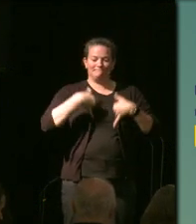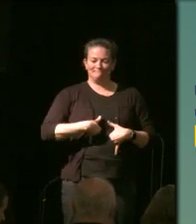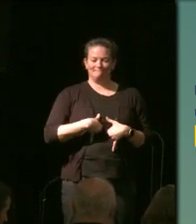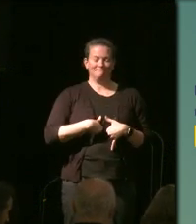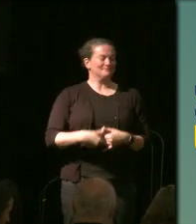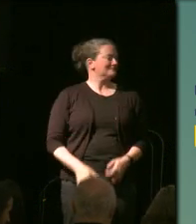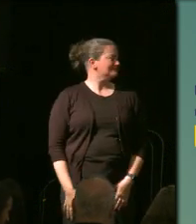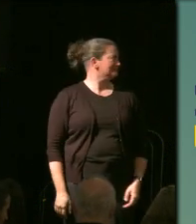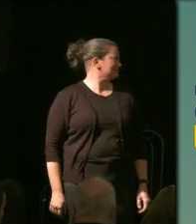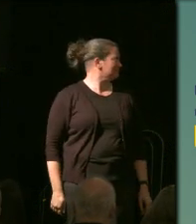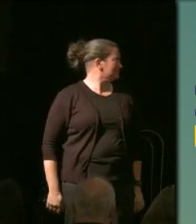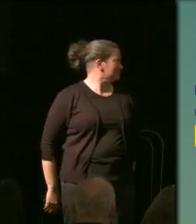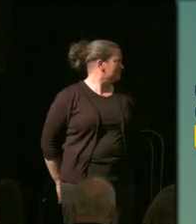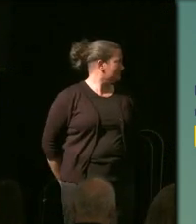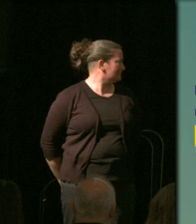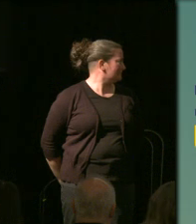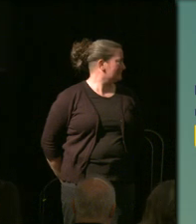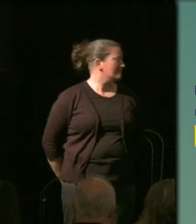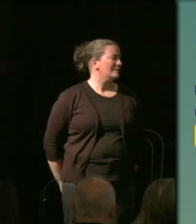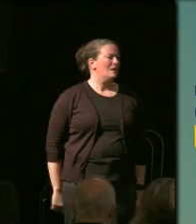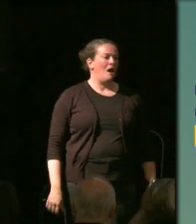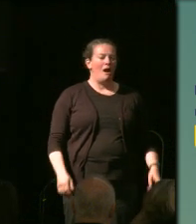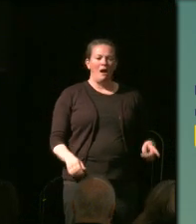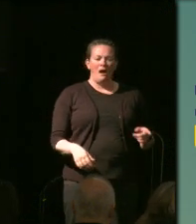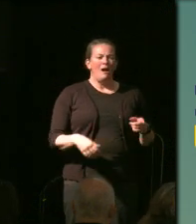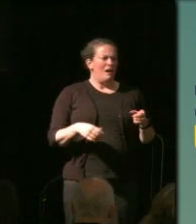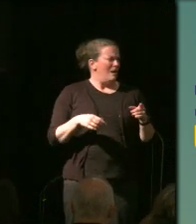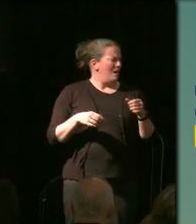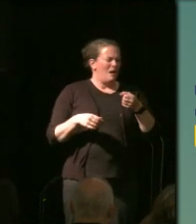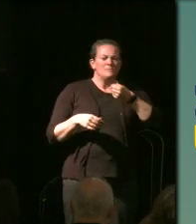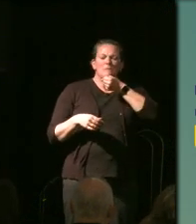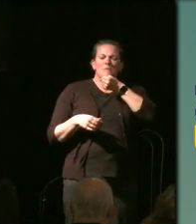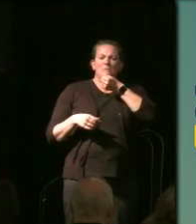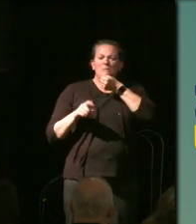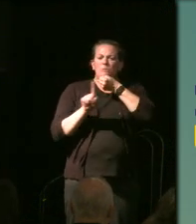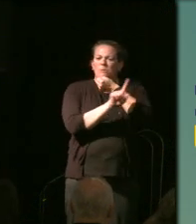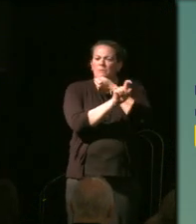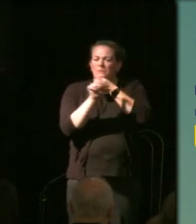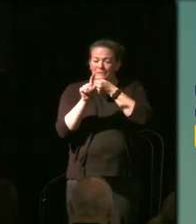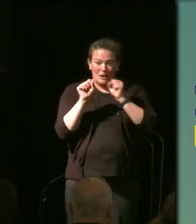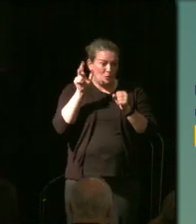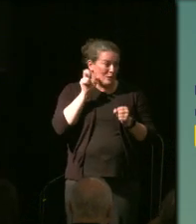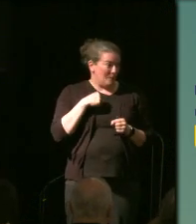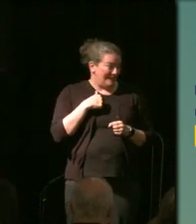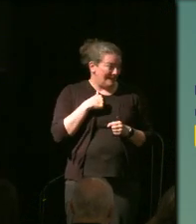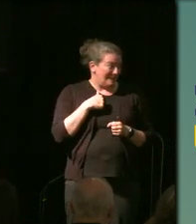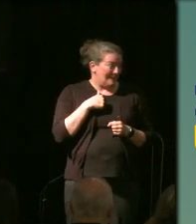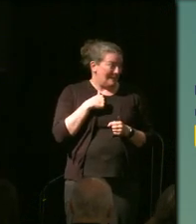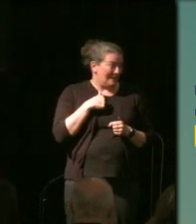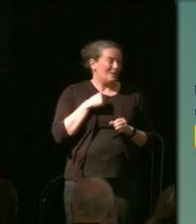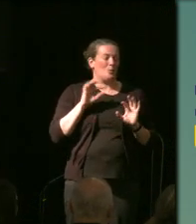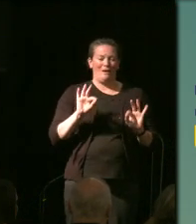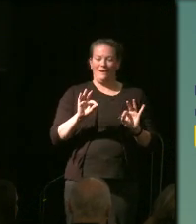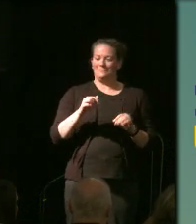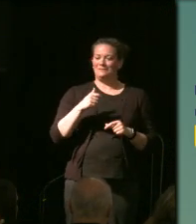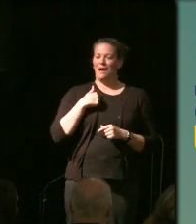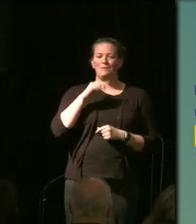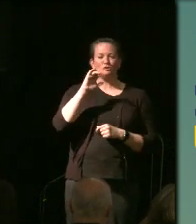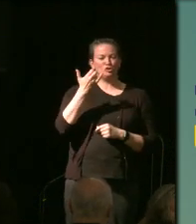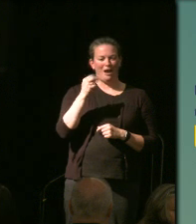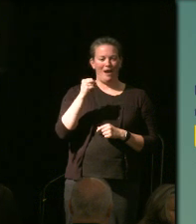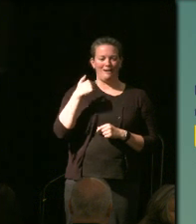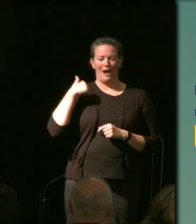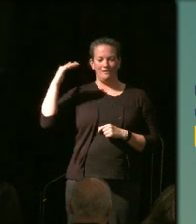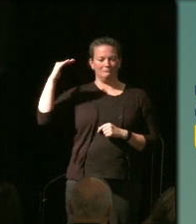you. So I'm told this works better. Can everybody hear me okay? So I'm John. I'm a less than 6 foot